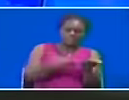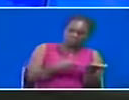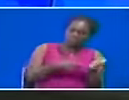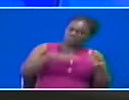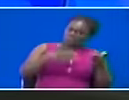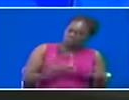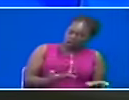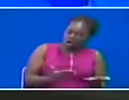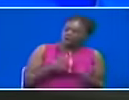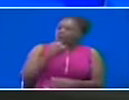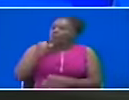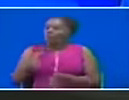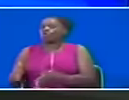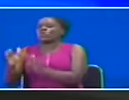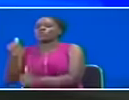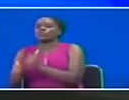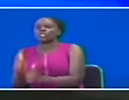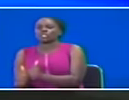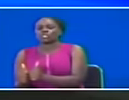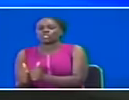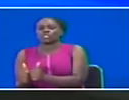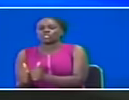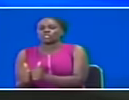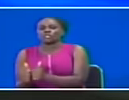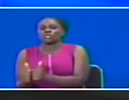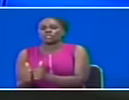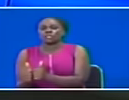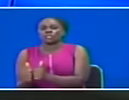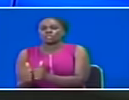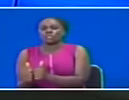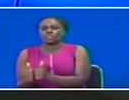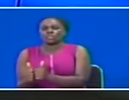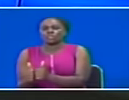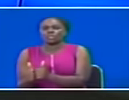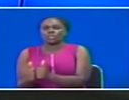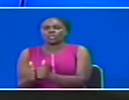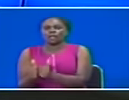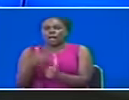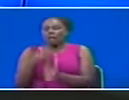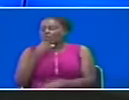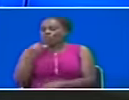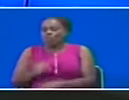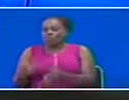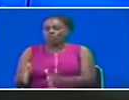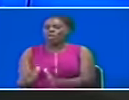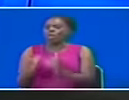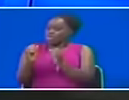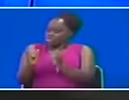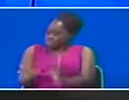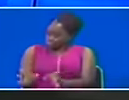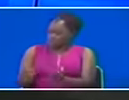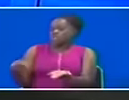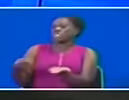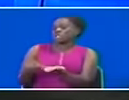as a country as we go to the elections? Or as Jubilee argues, do we have a backup plan, have a manual system in the eventuality